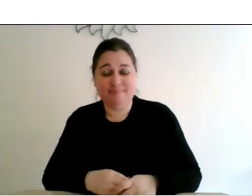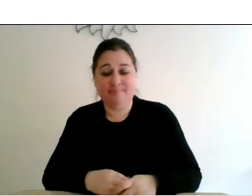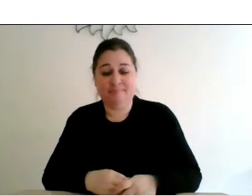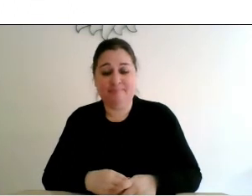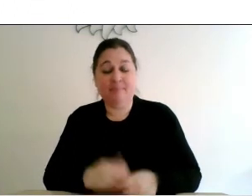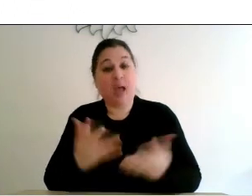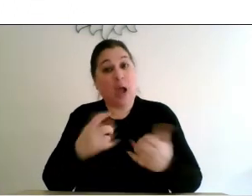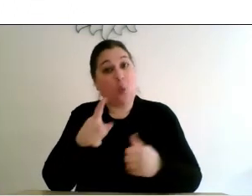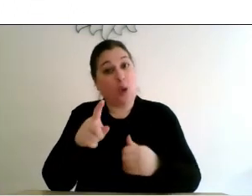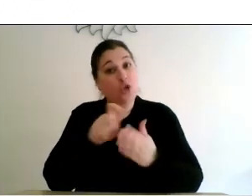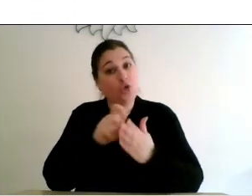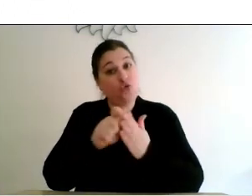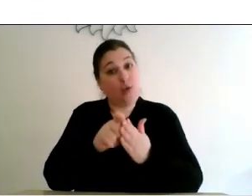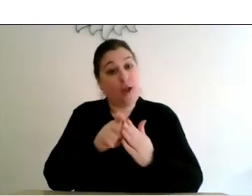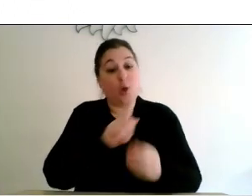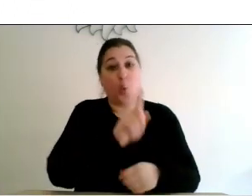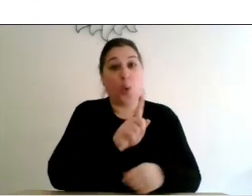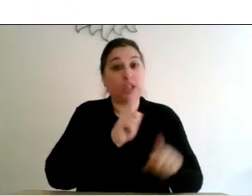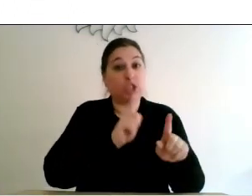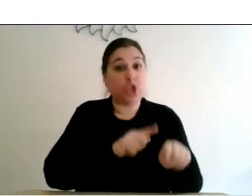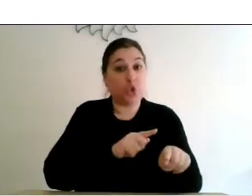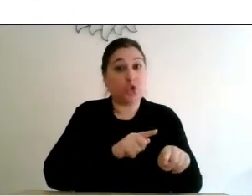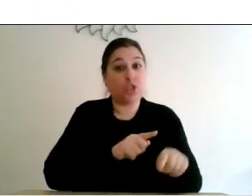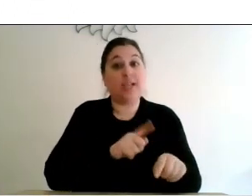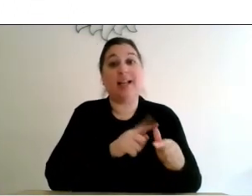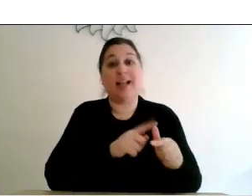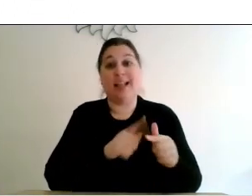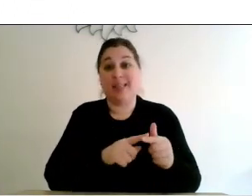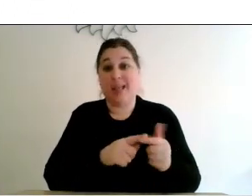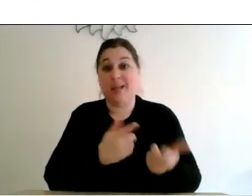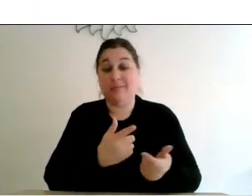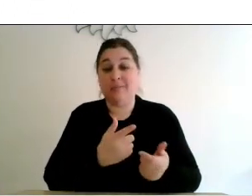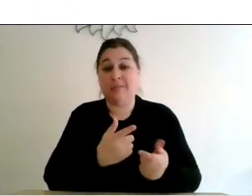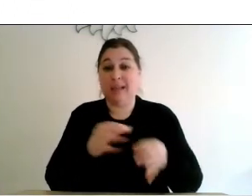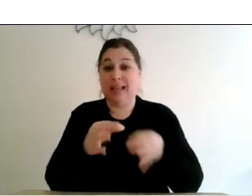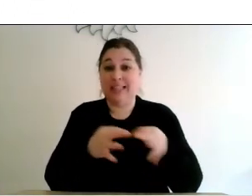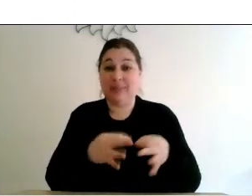And do write a reason why. Different slopes.